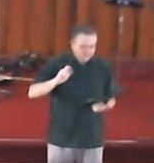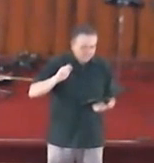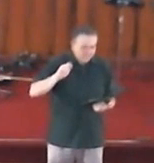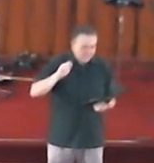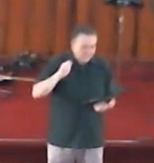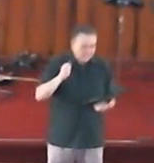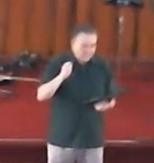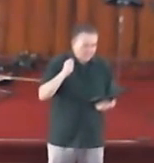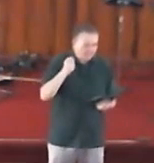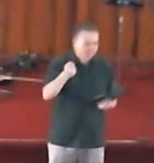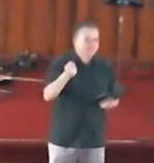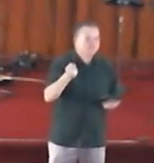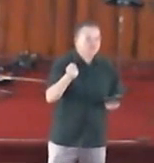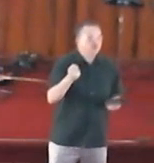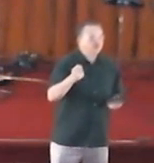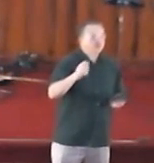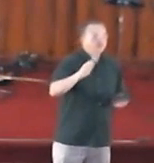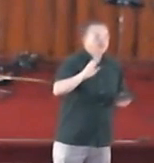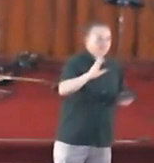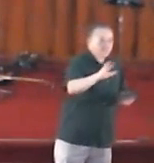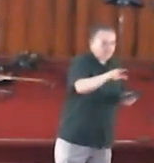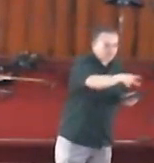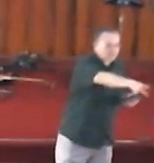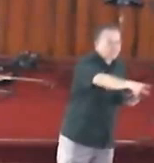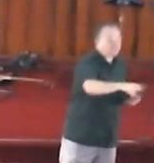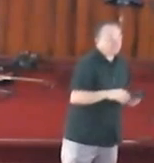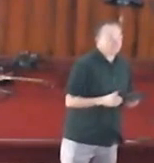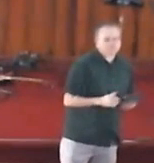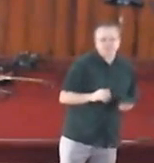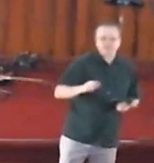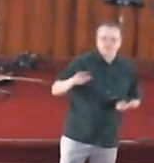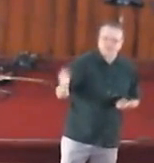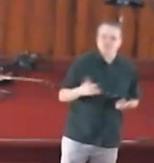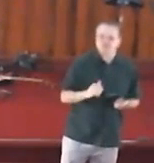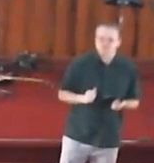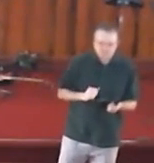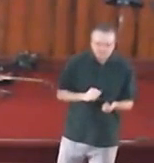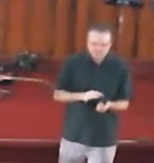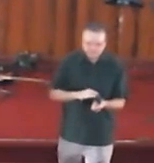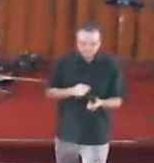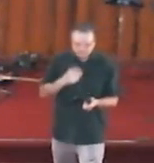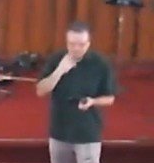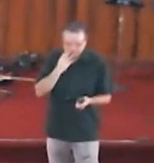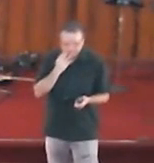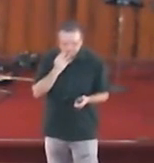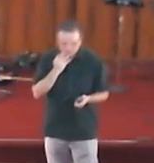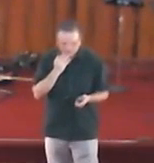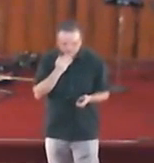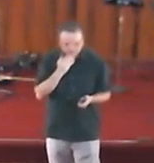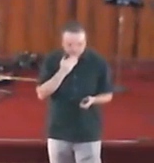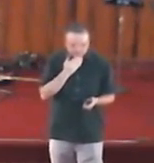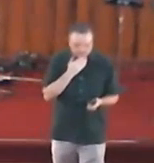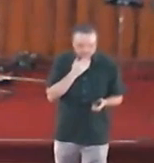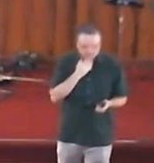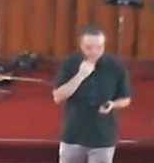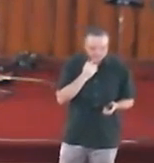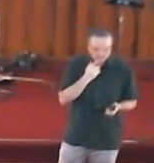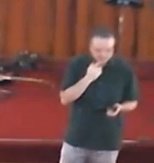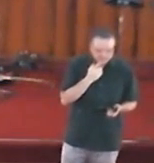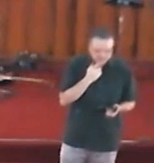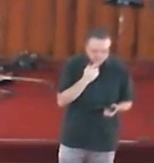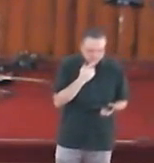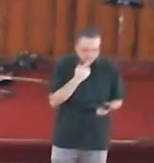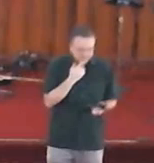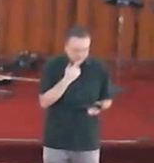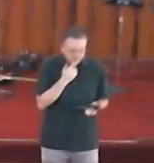1:8 y reafirmó que venía el Espíritu Santo con poder. So after Jesus died and came back